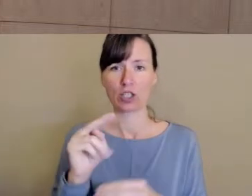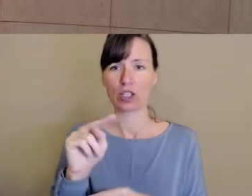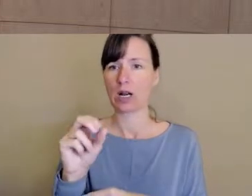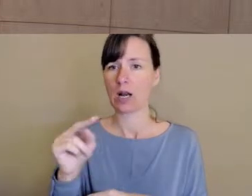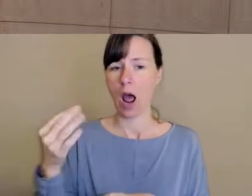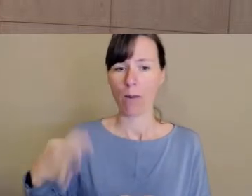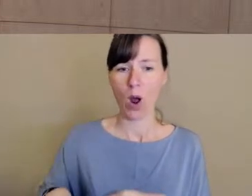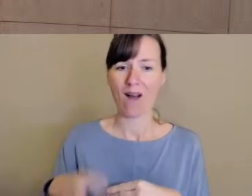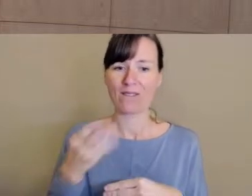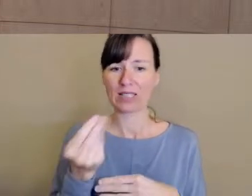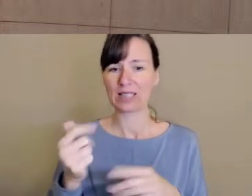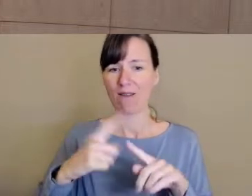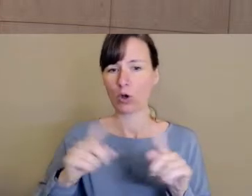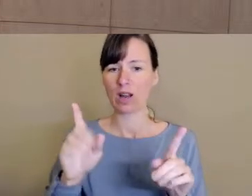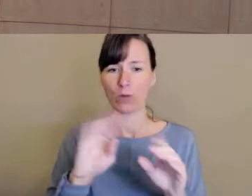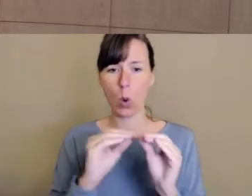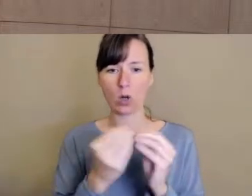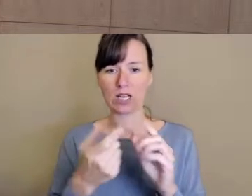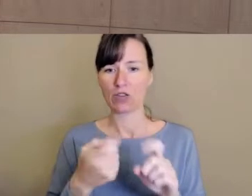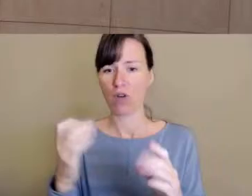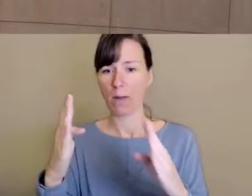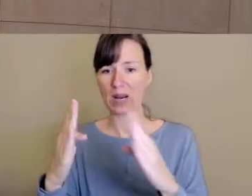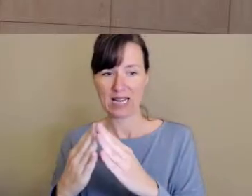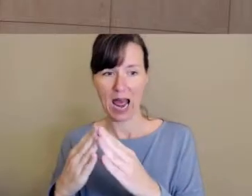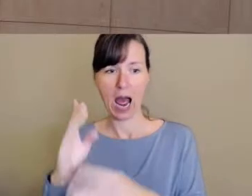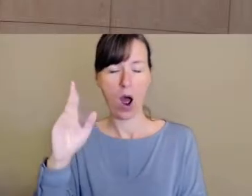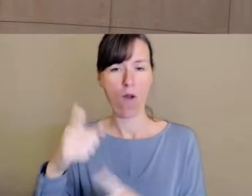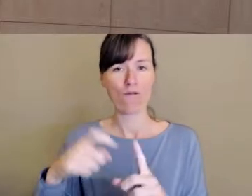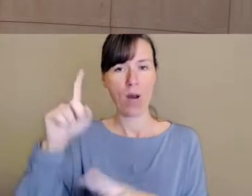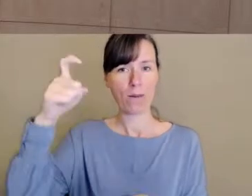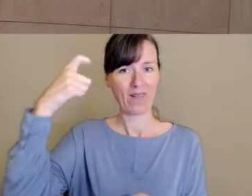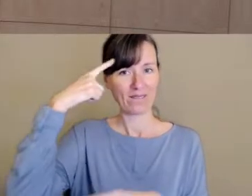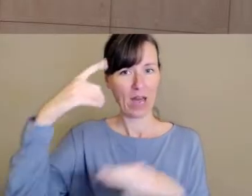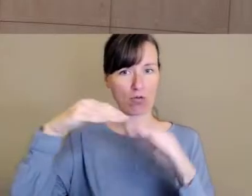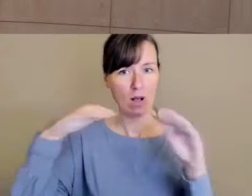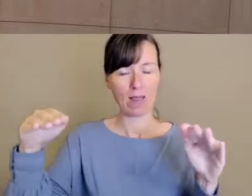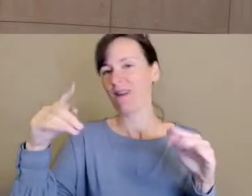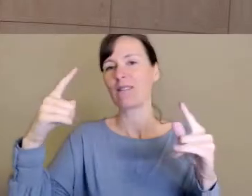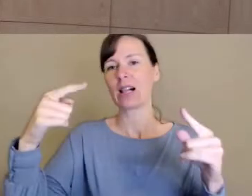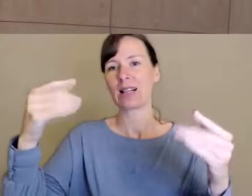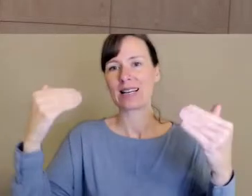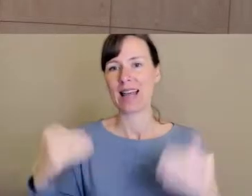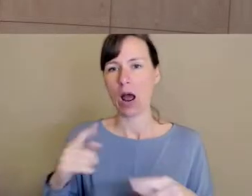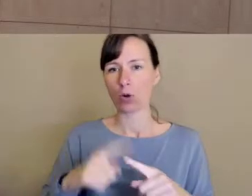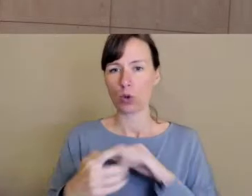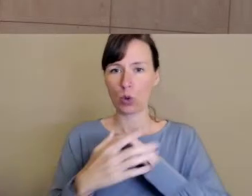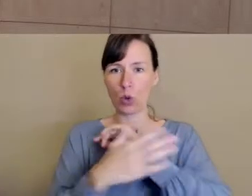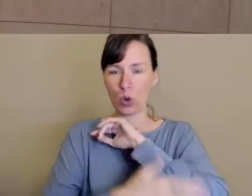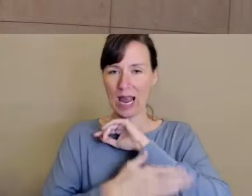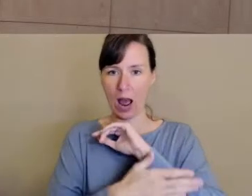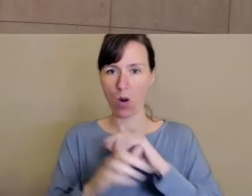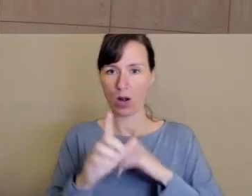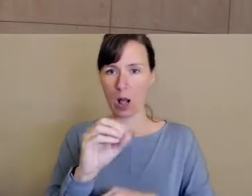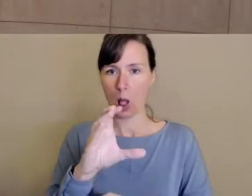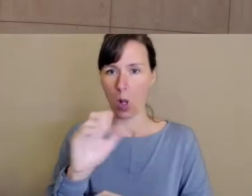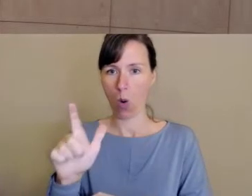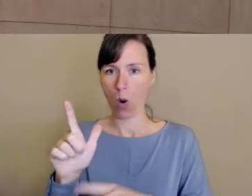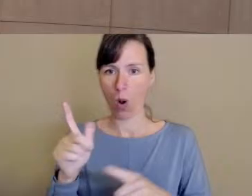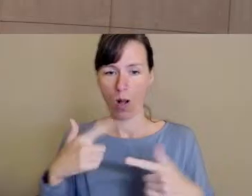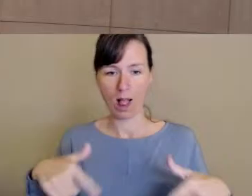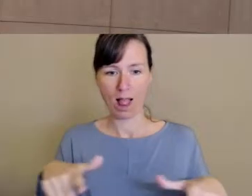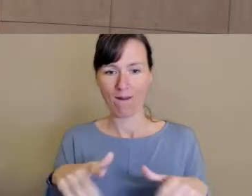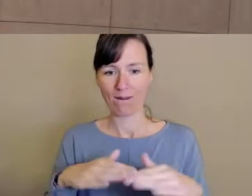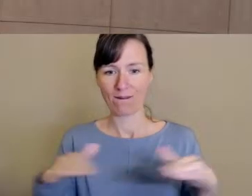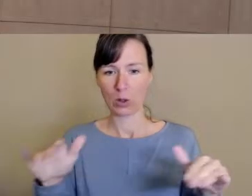from the town as well as from the federal level down to the county local level as well. We fed about 400 people there with